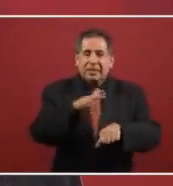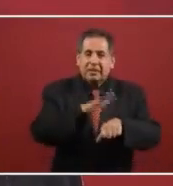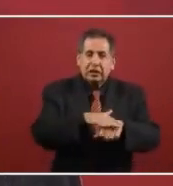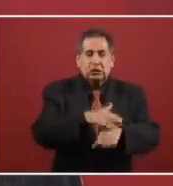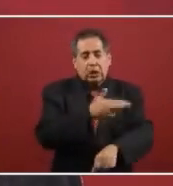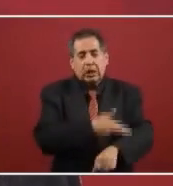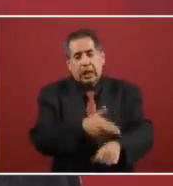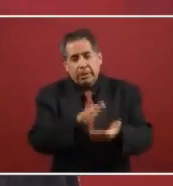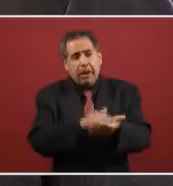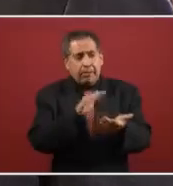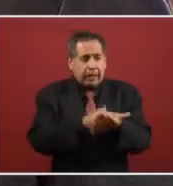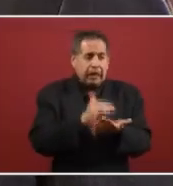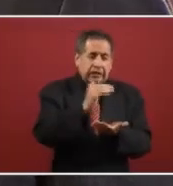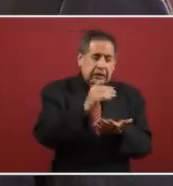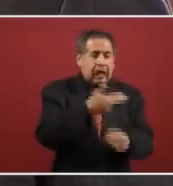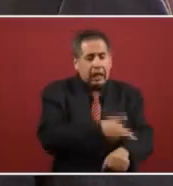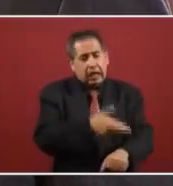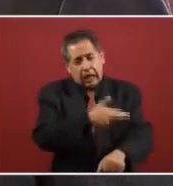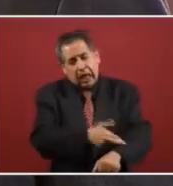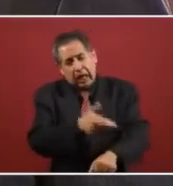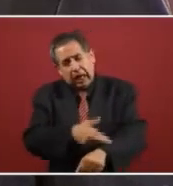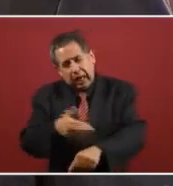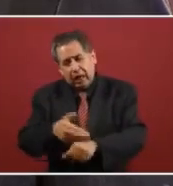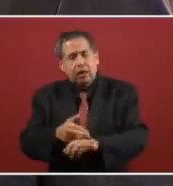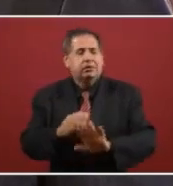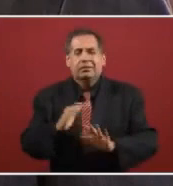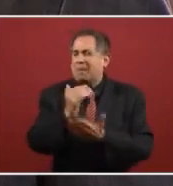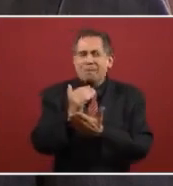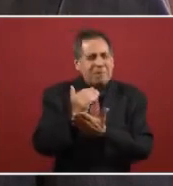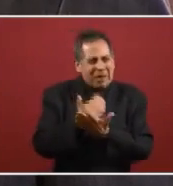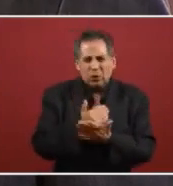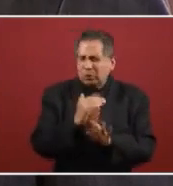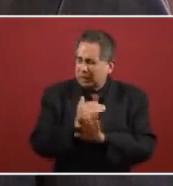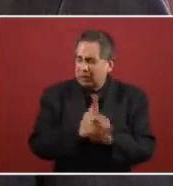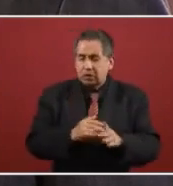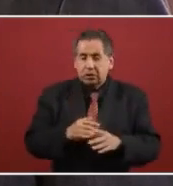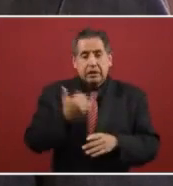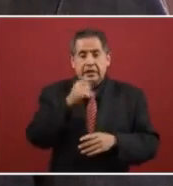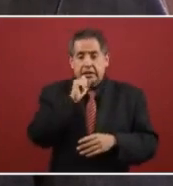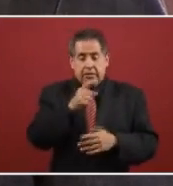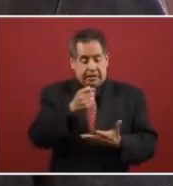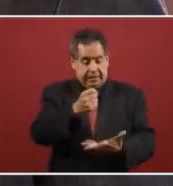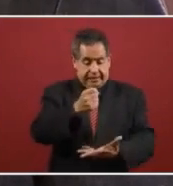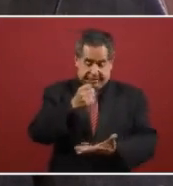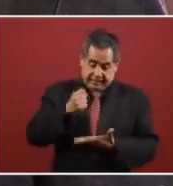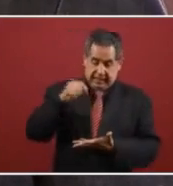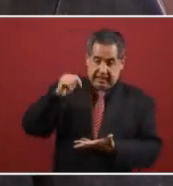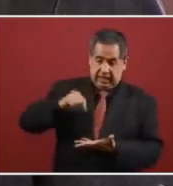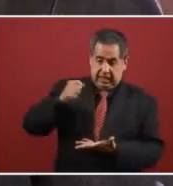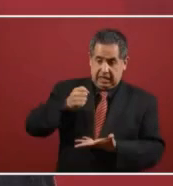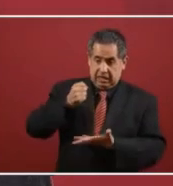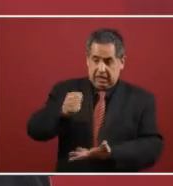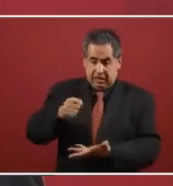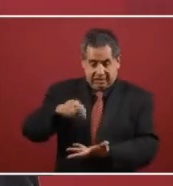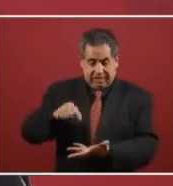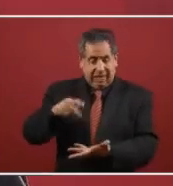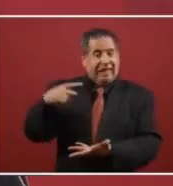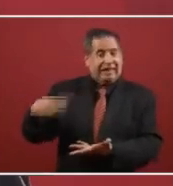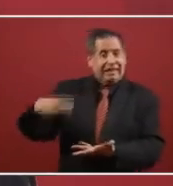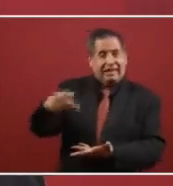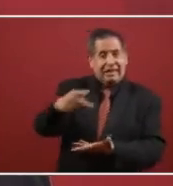with the less administration that there is on the part of the government regarding the funds that go to